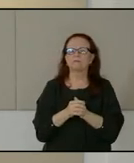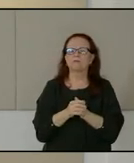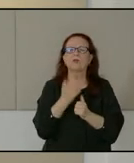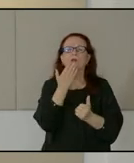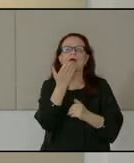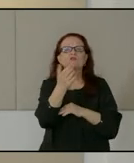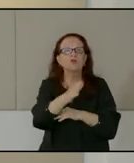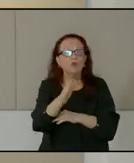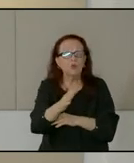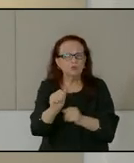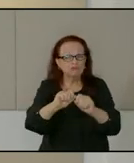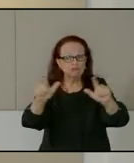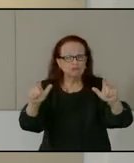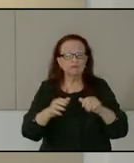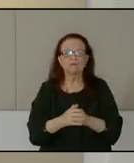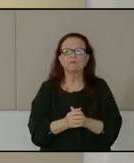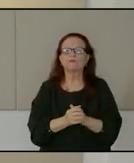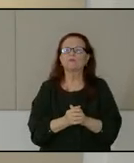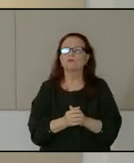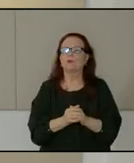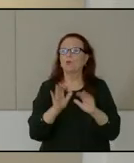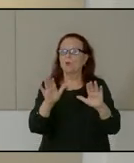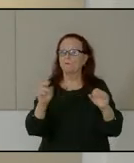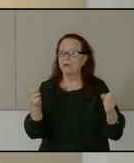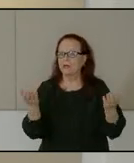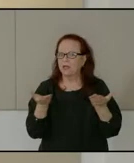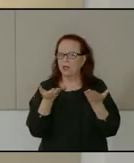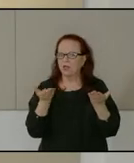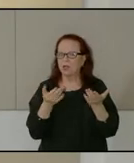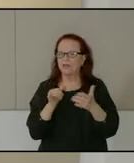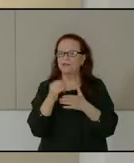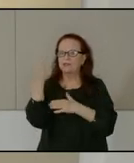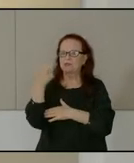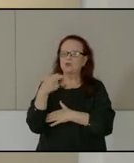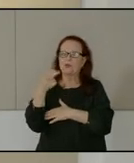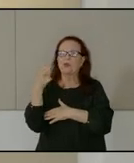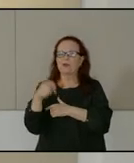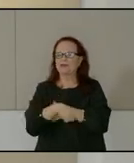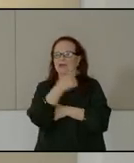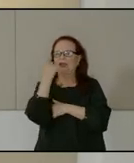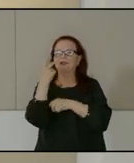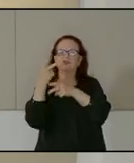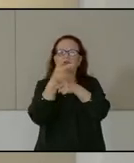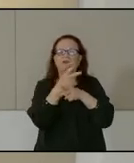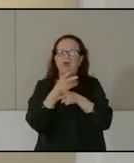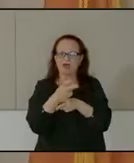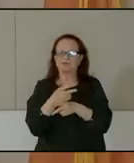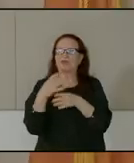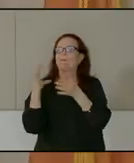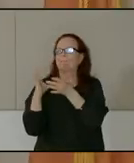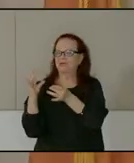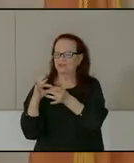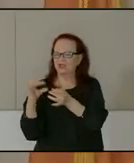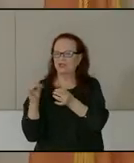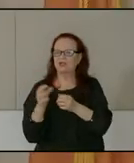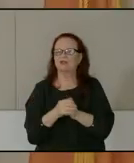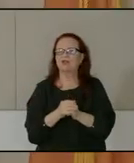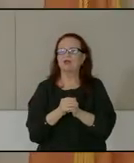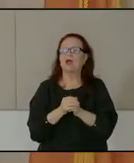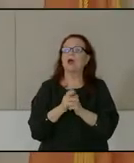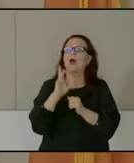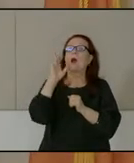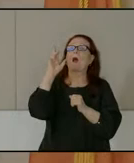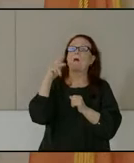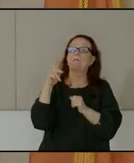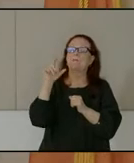Good afternoon, everyone. It's great to be here today on this historic day, as the supervisors mentioned. Uplift Charity was started back